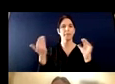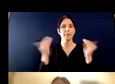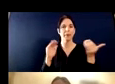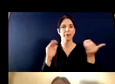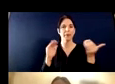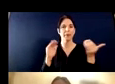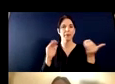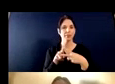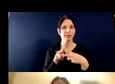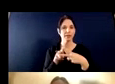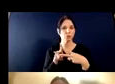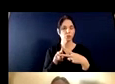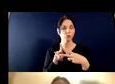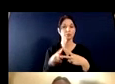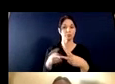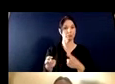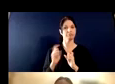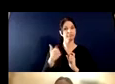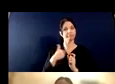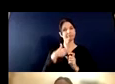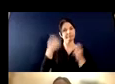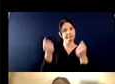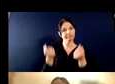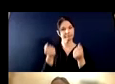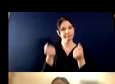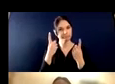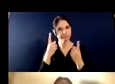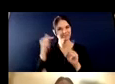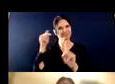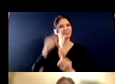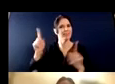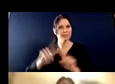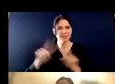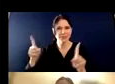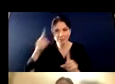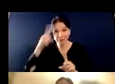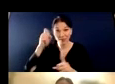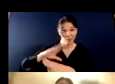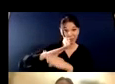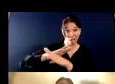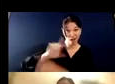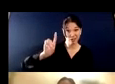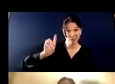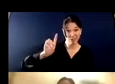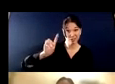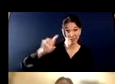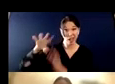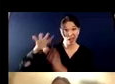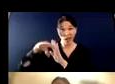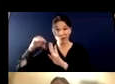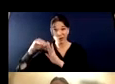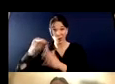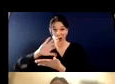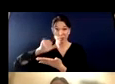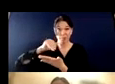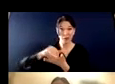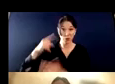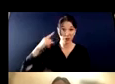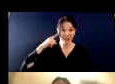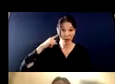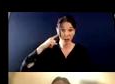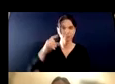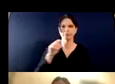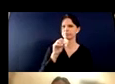us an understanding of, is this hearing difference due to a blockage in the outer or middle ear, or is it a